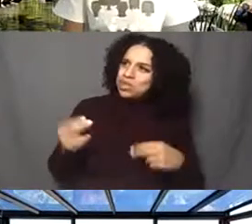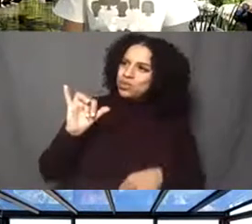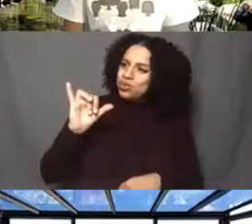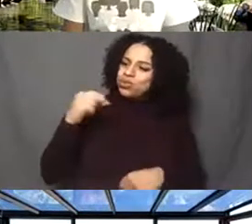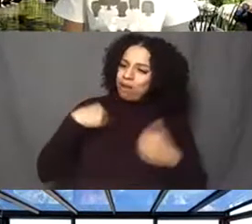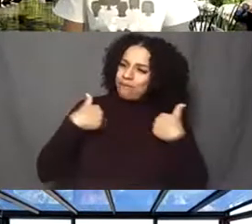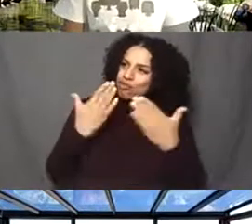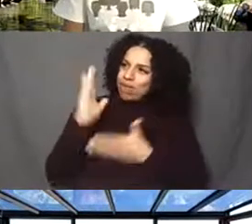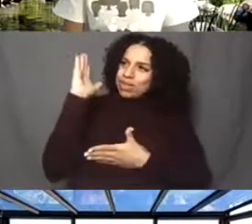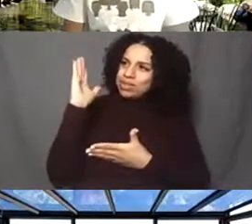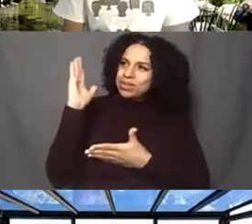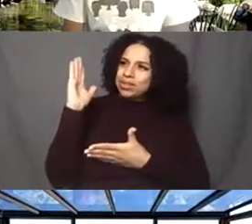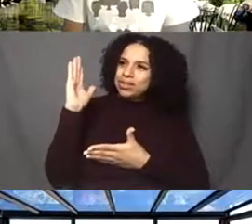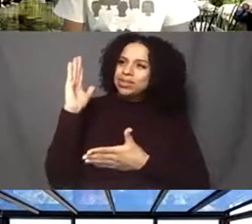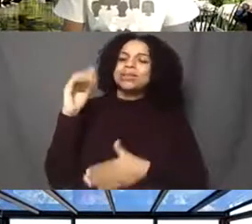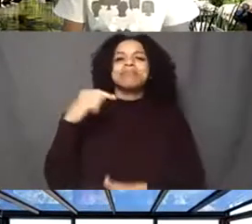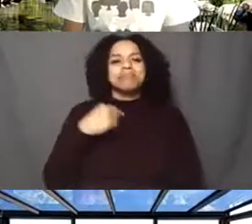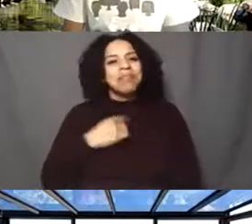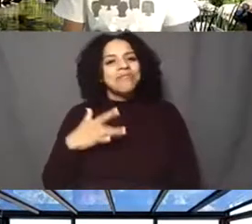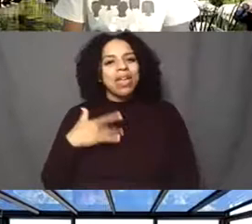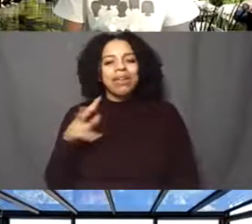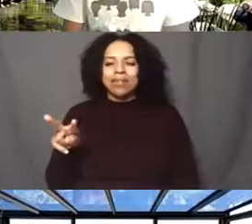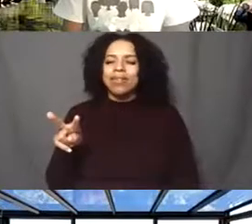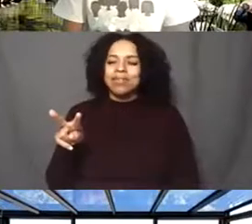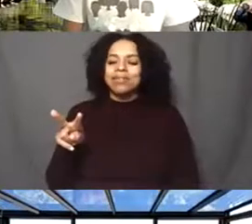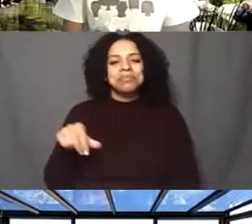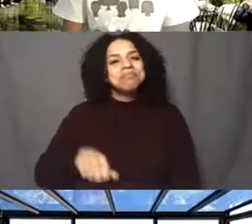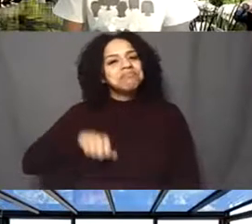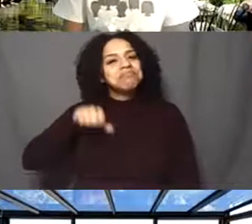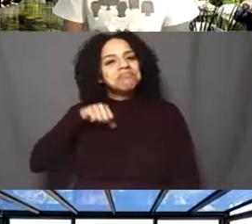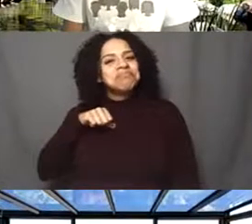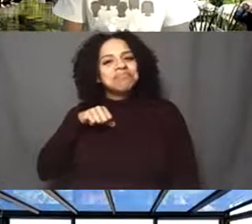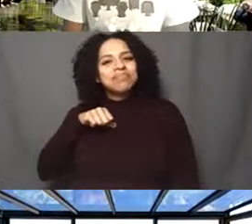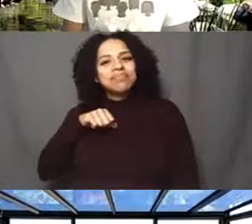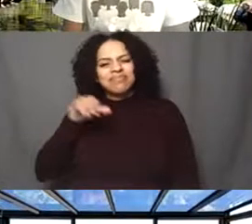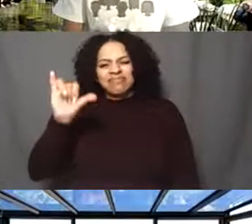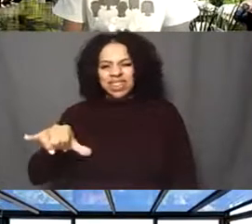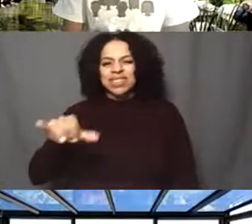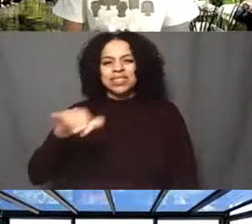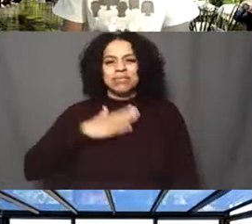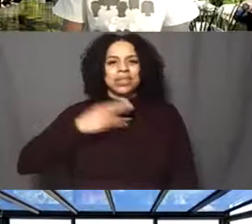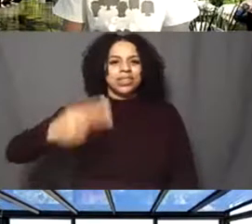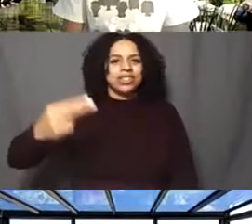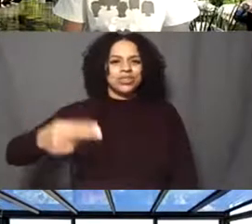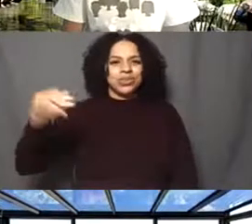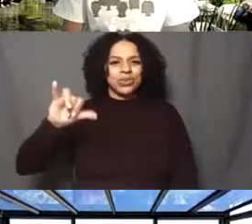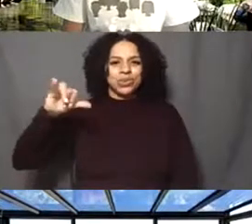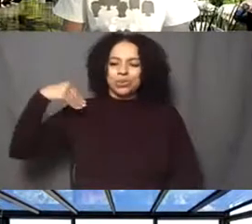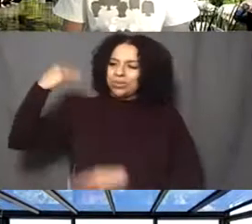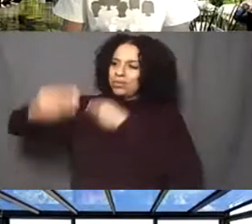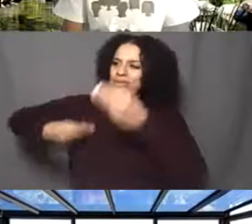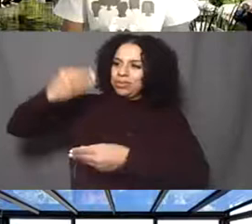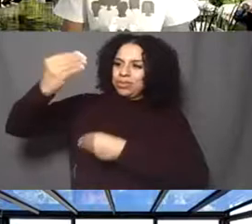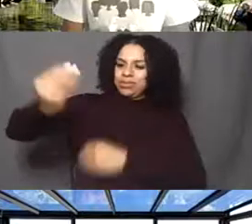I felt such a tremendous pride to have come from the people that we've come from, but also